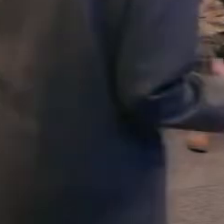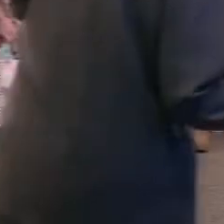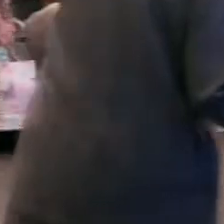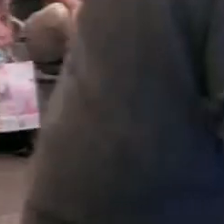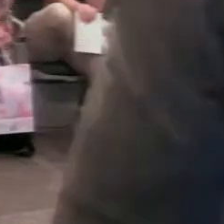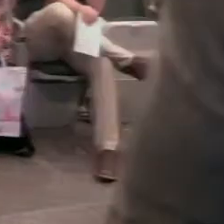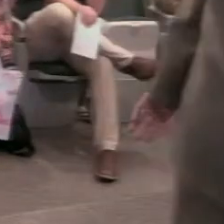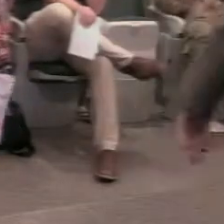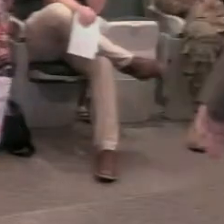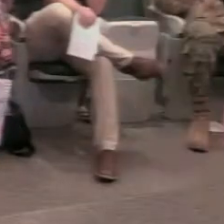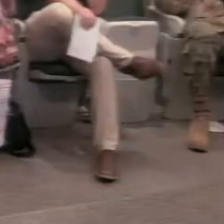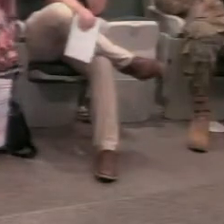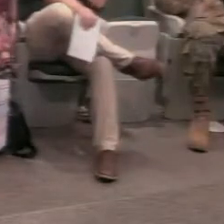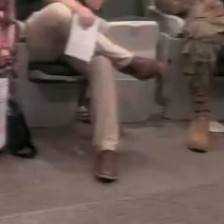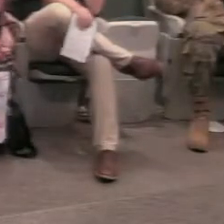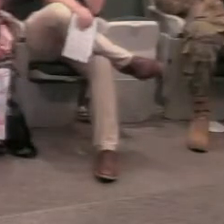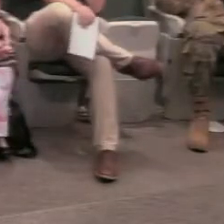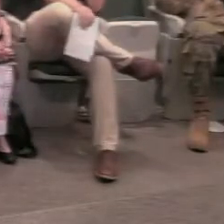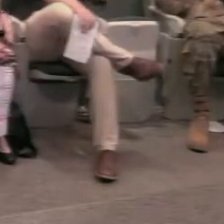base.